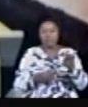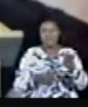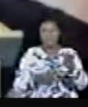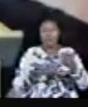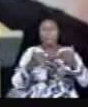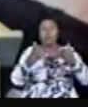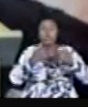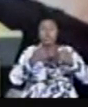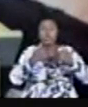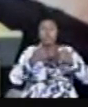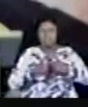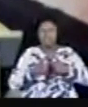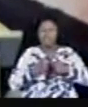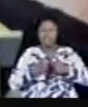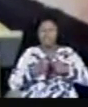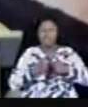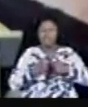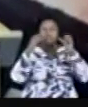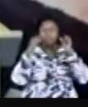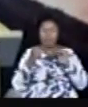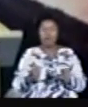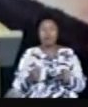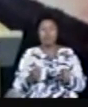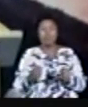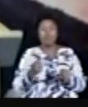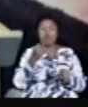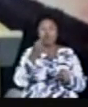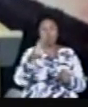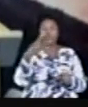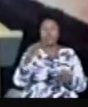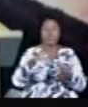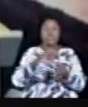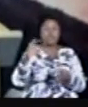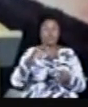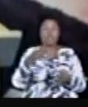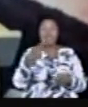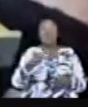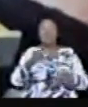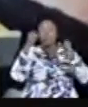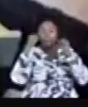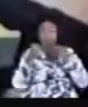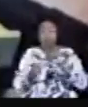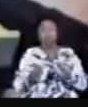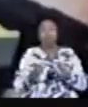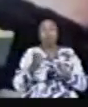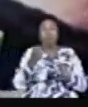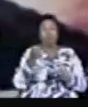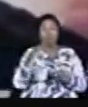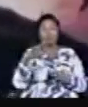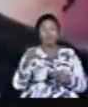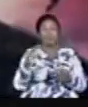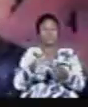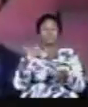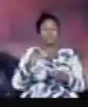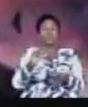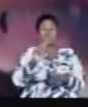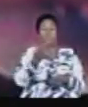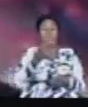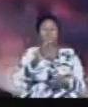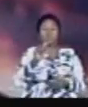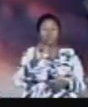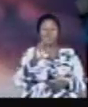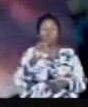power of the spirit. The power of the spirit. 2 Timothy chapter